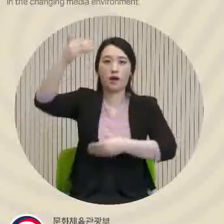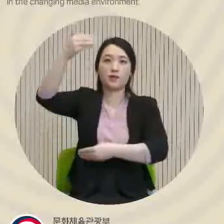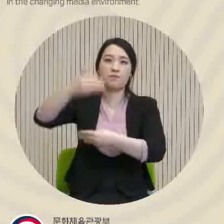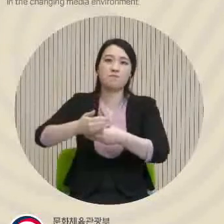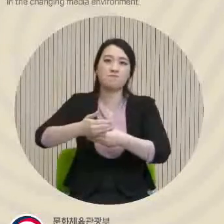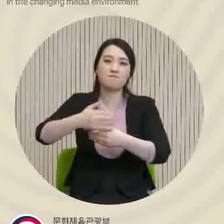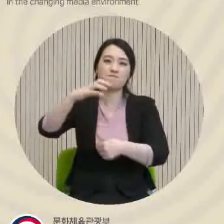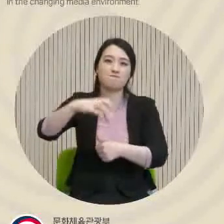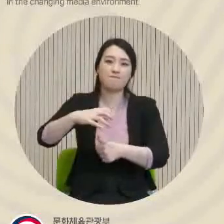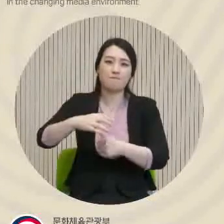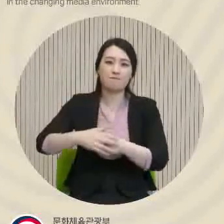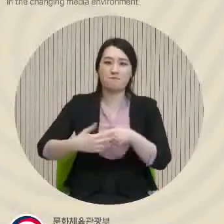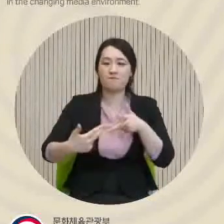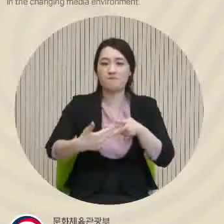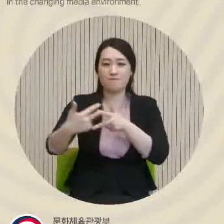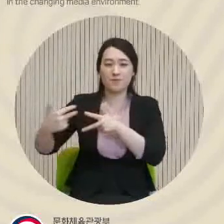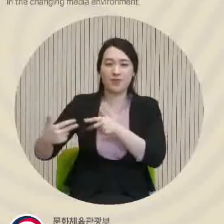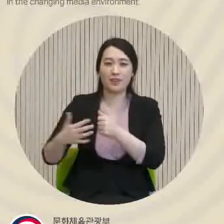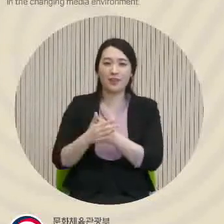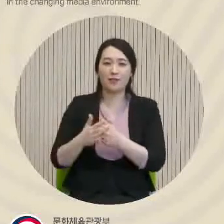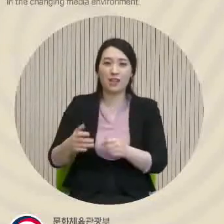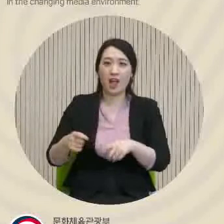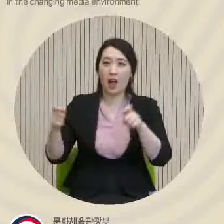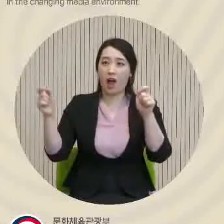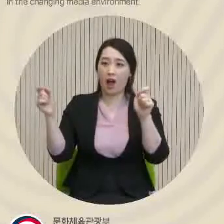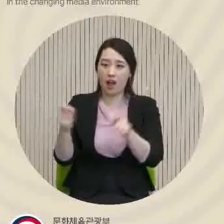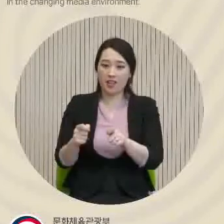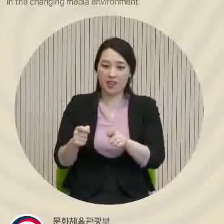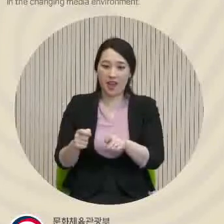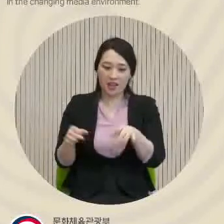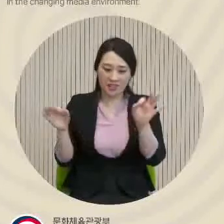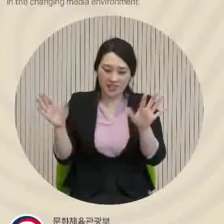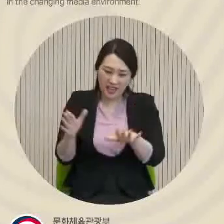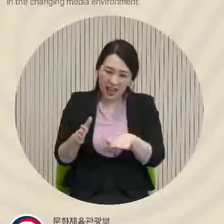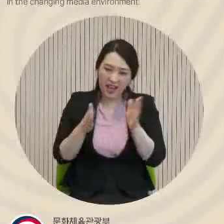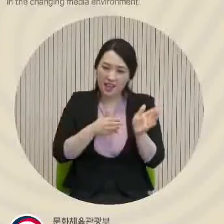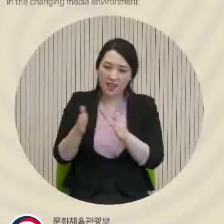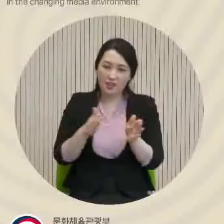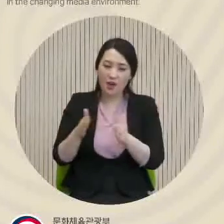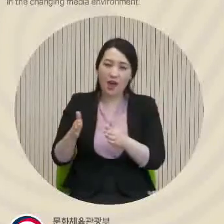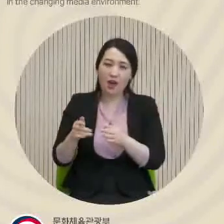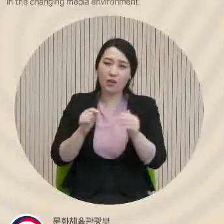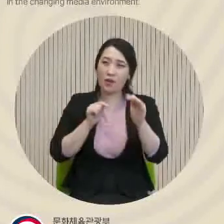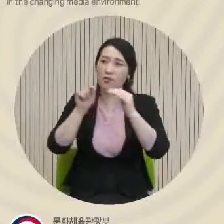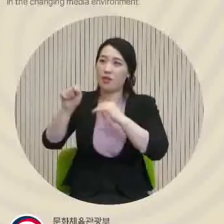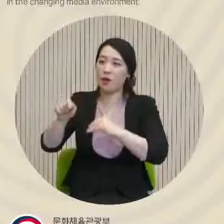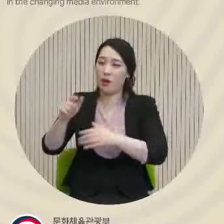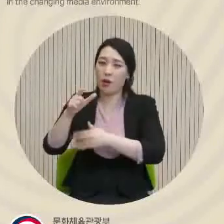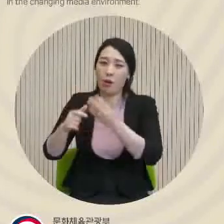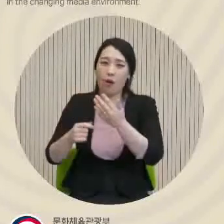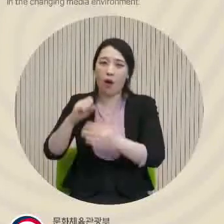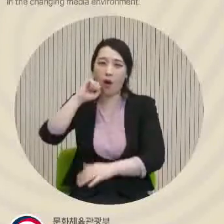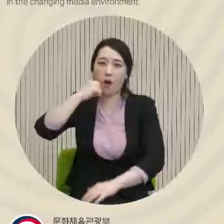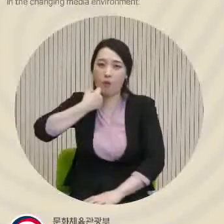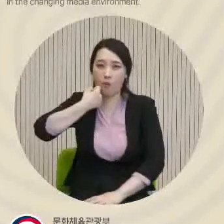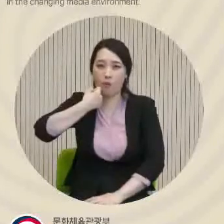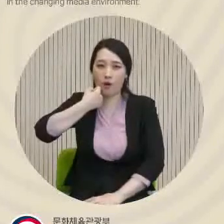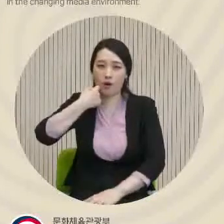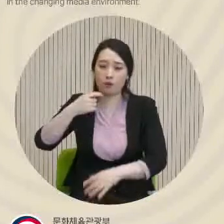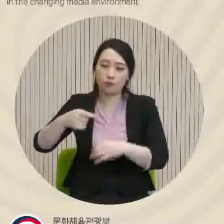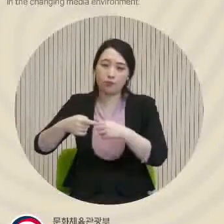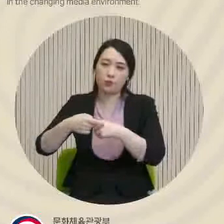schools were closed in the capital areas. So it was difficult for